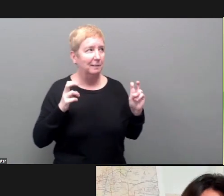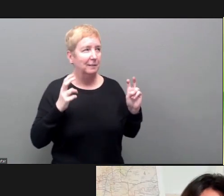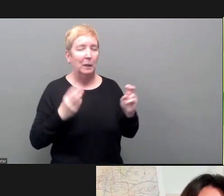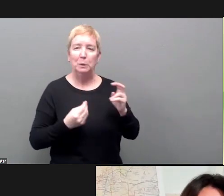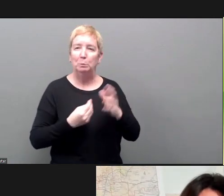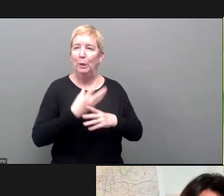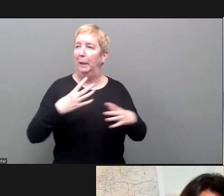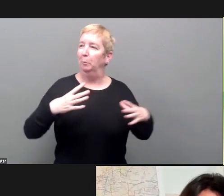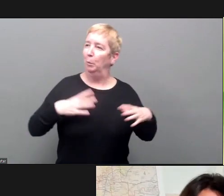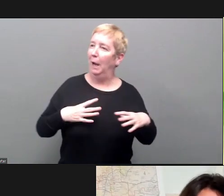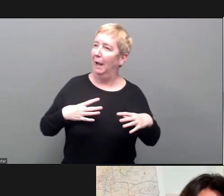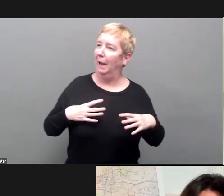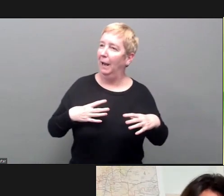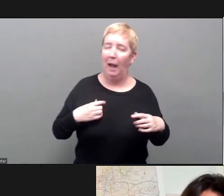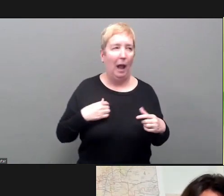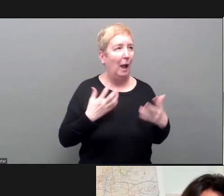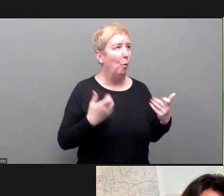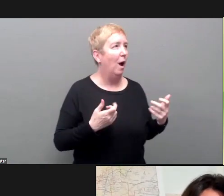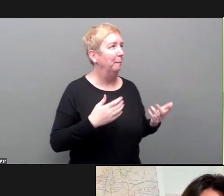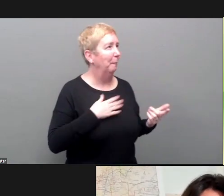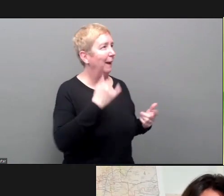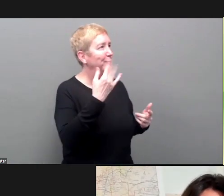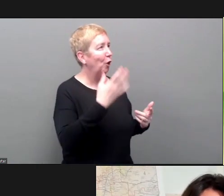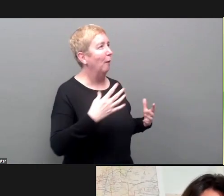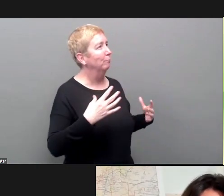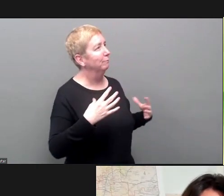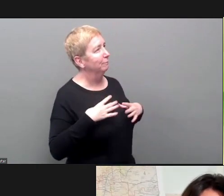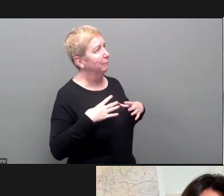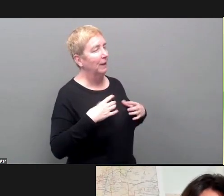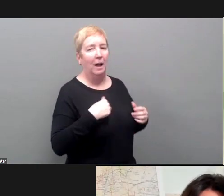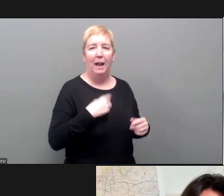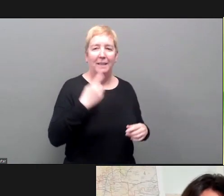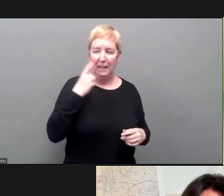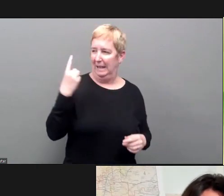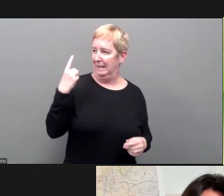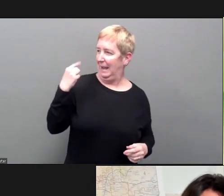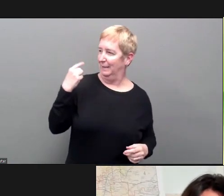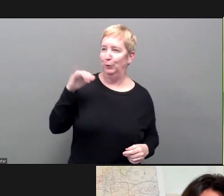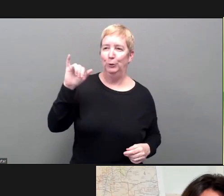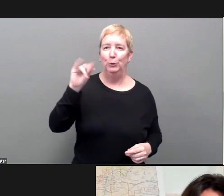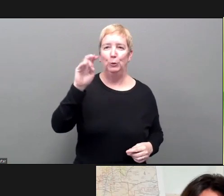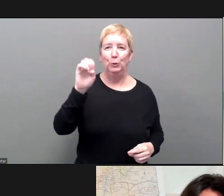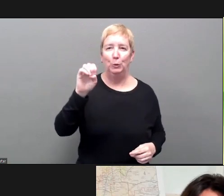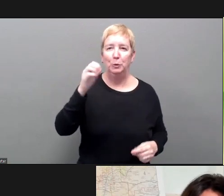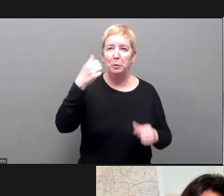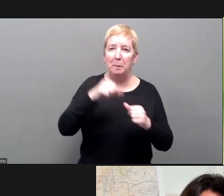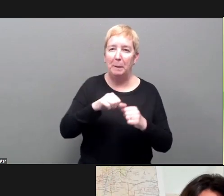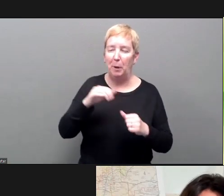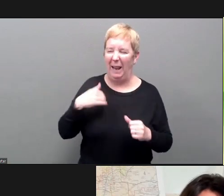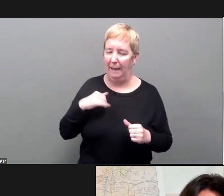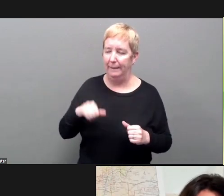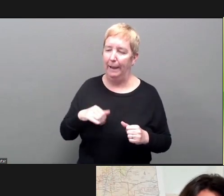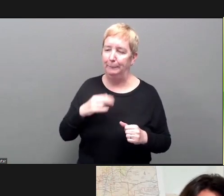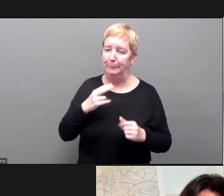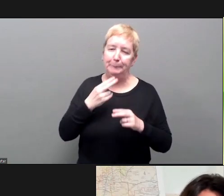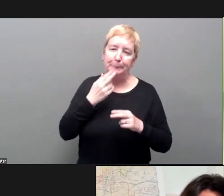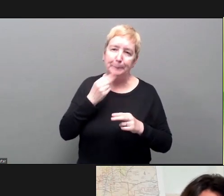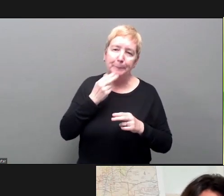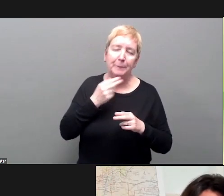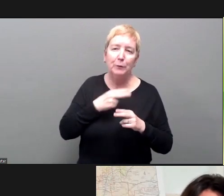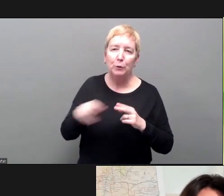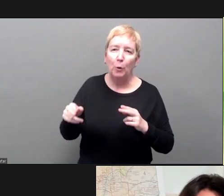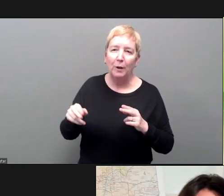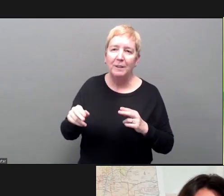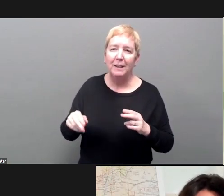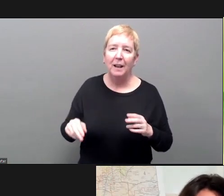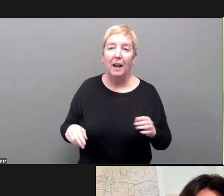counts, kind of like we got last June from, that little mini summer vacation we had between the decline